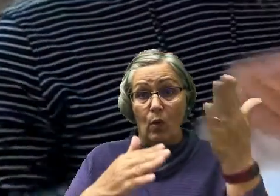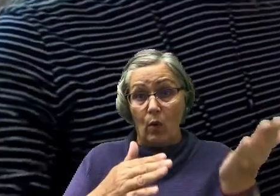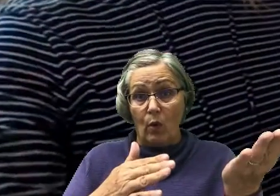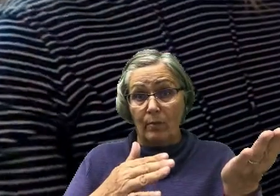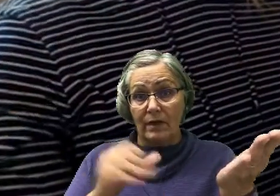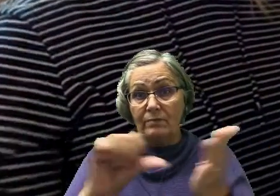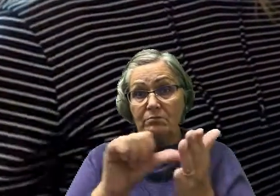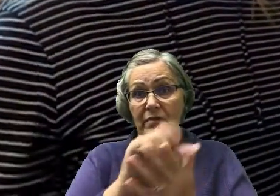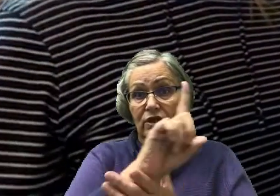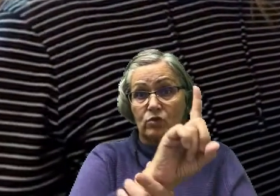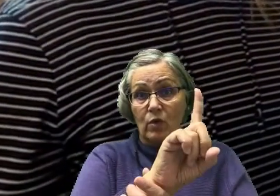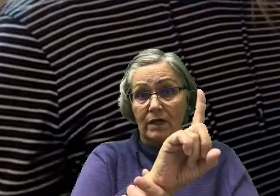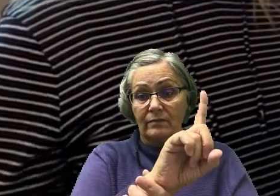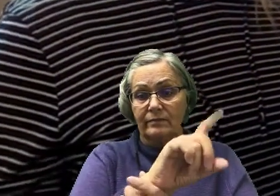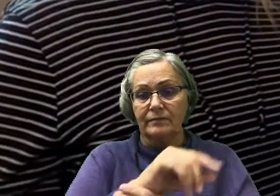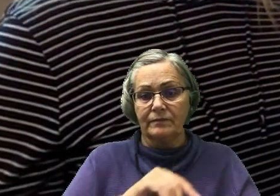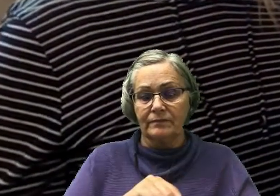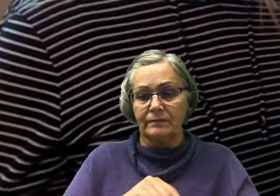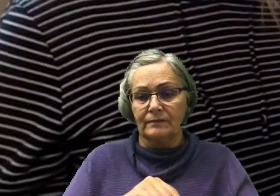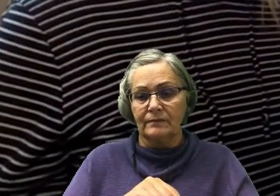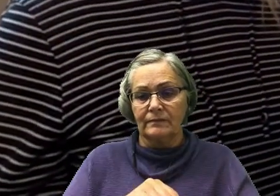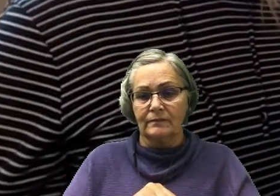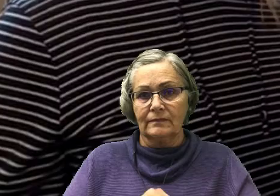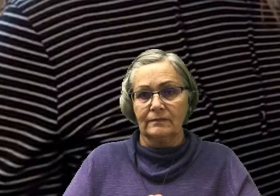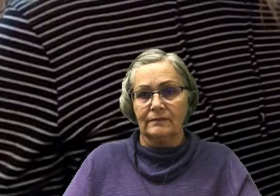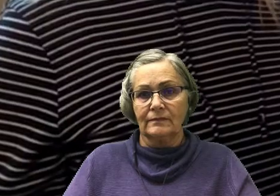page, which it's blank.